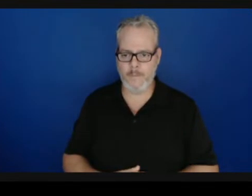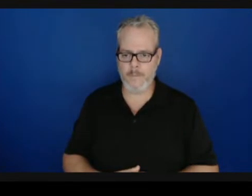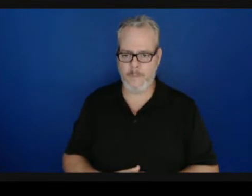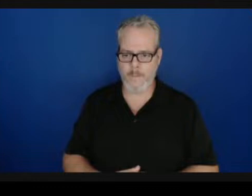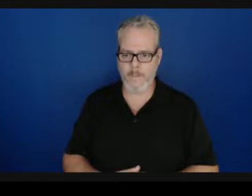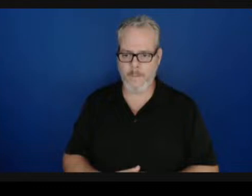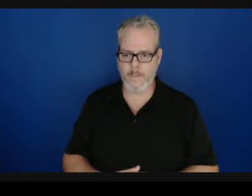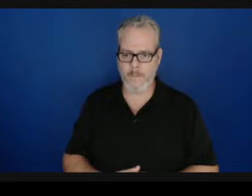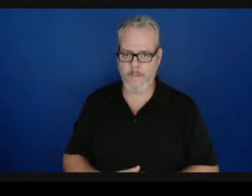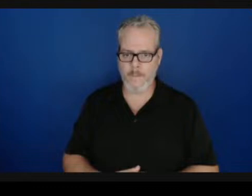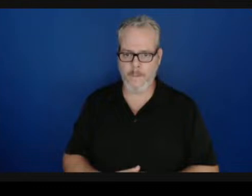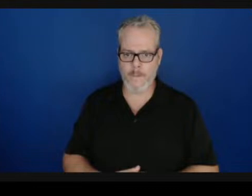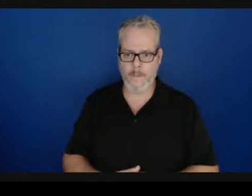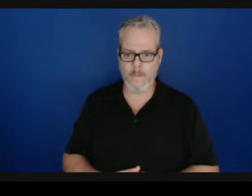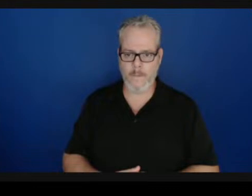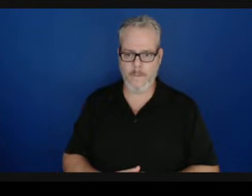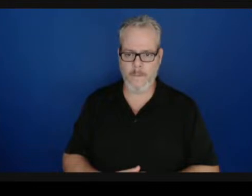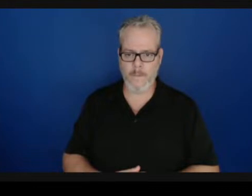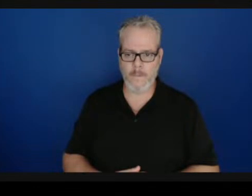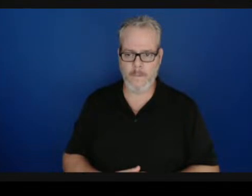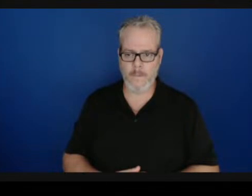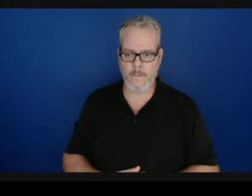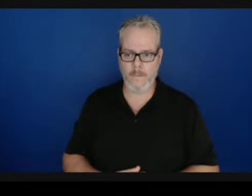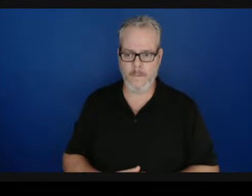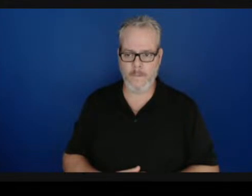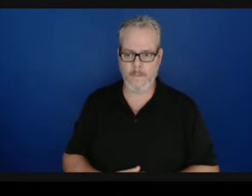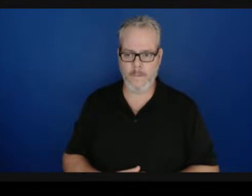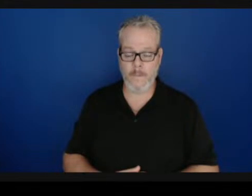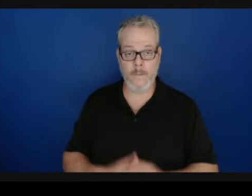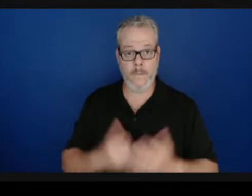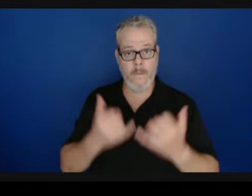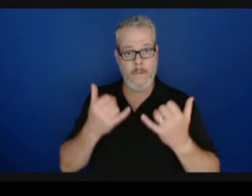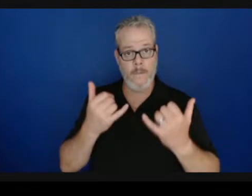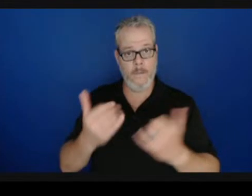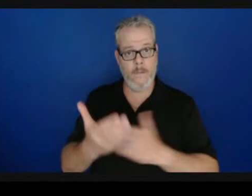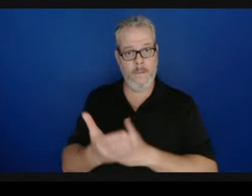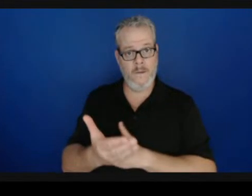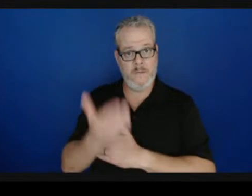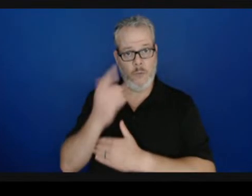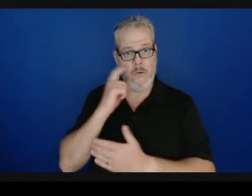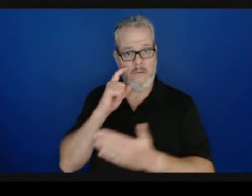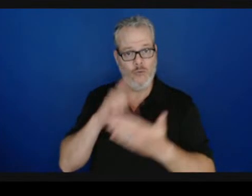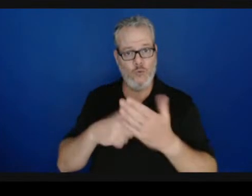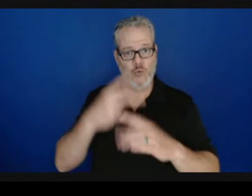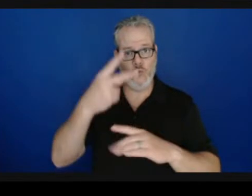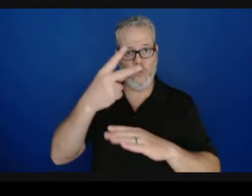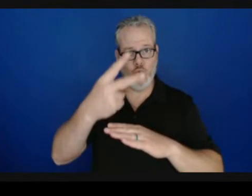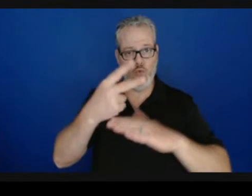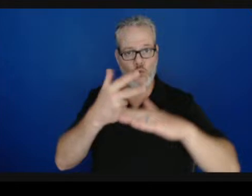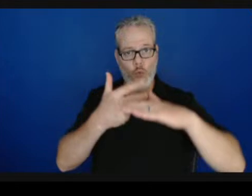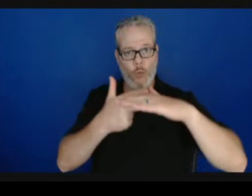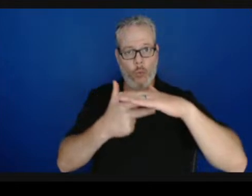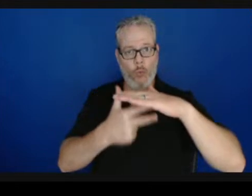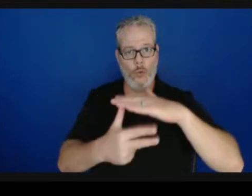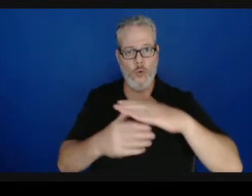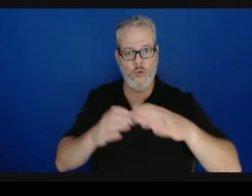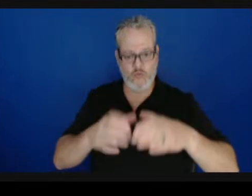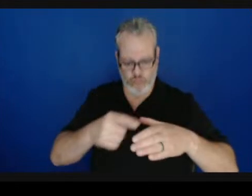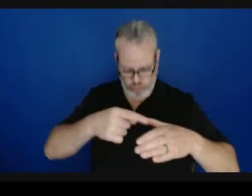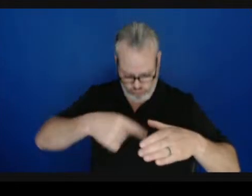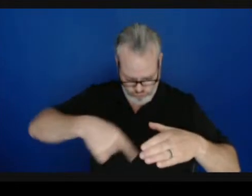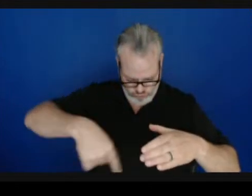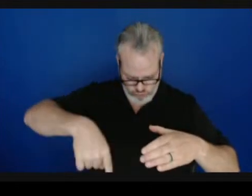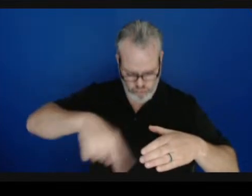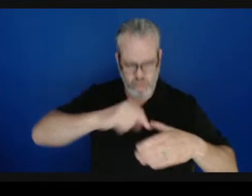So by this morning, they're noting 2/3 of the crater floor was covered in lava since Sunday,